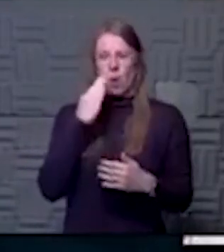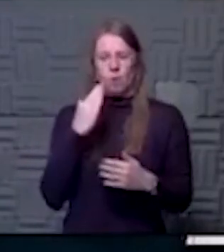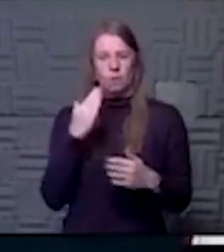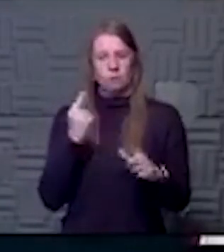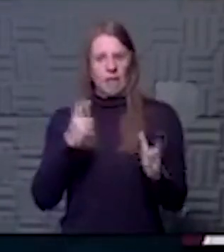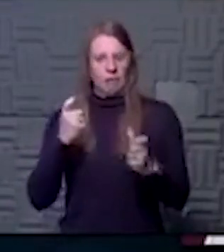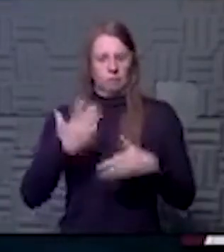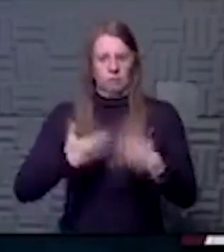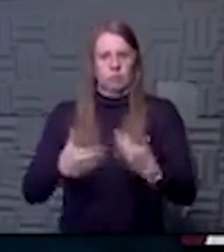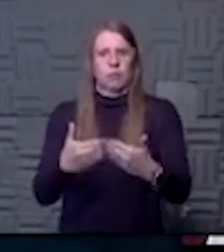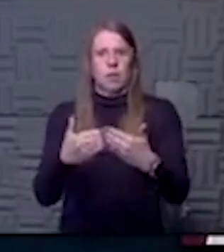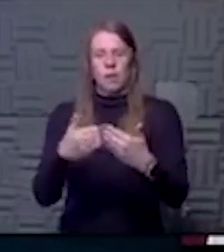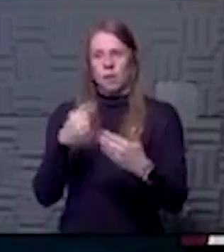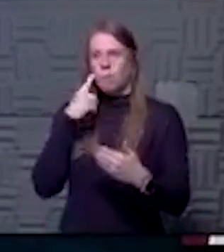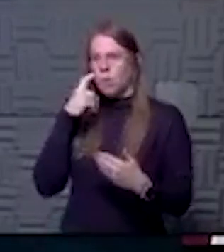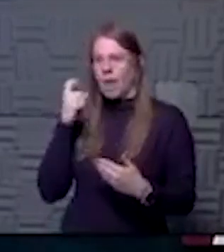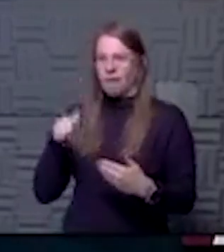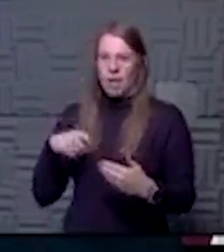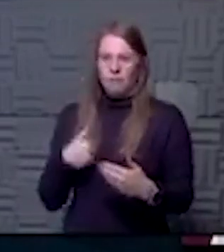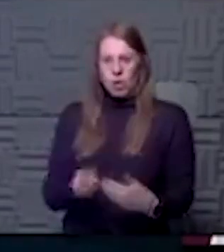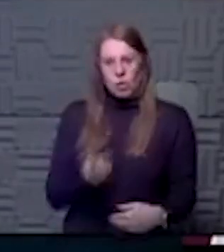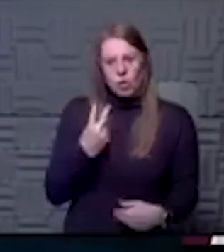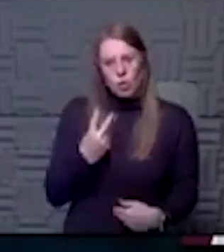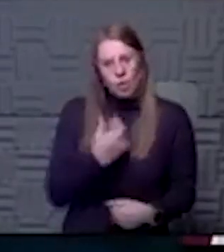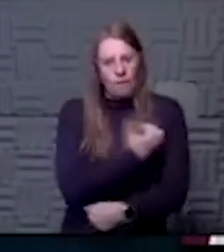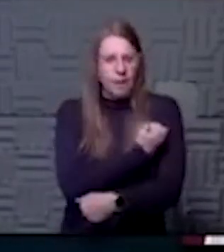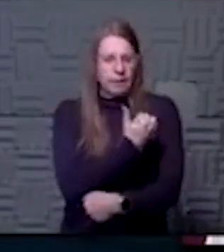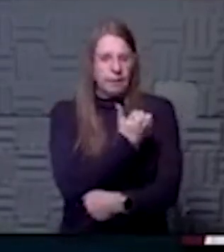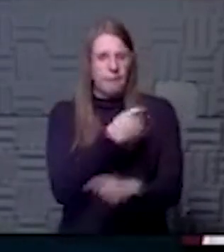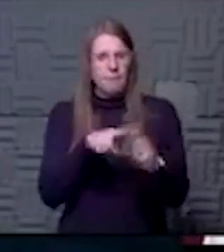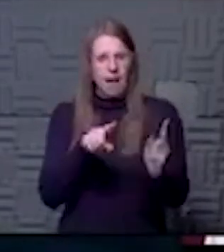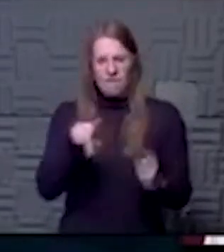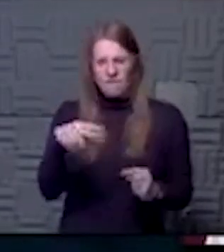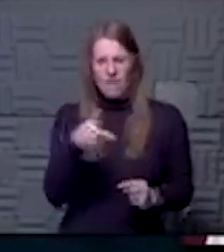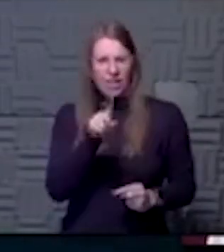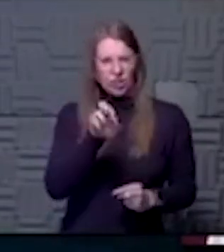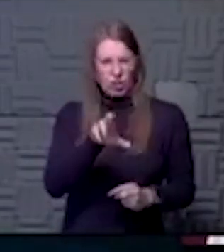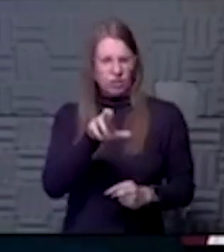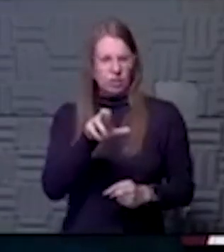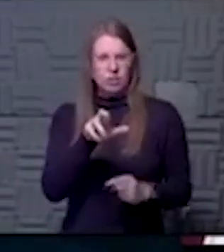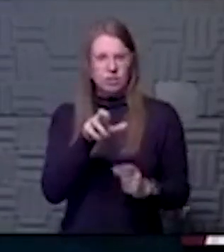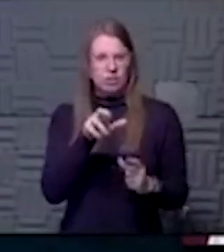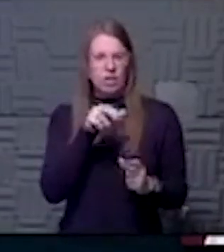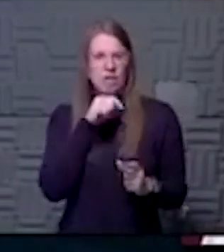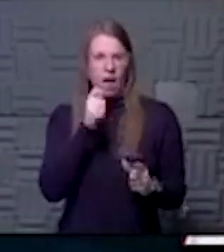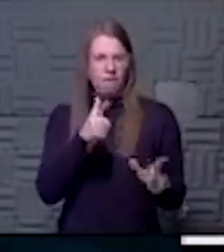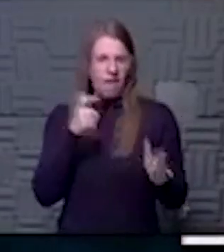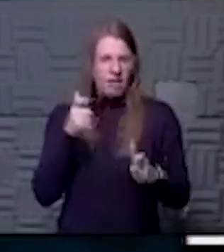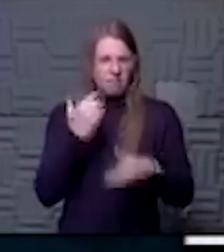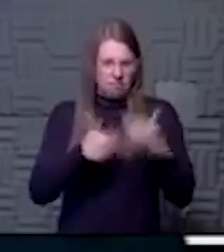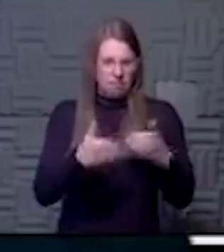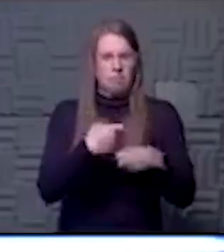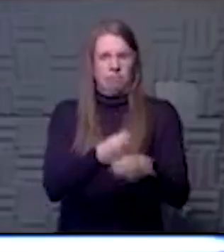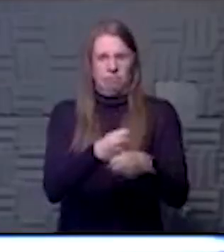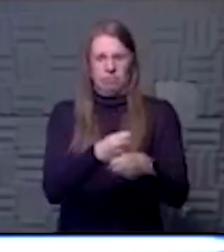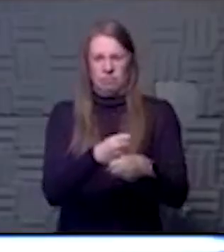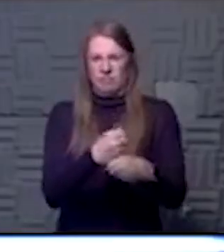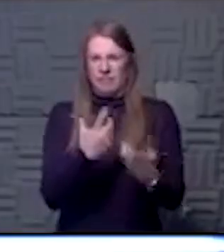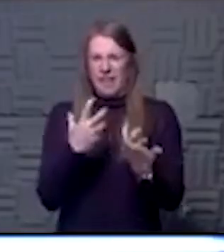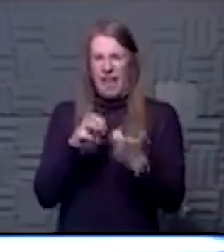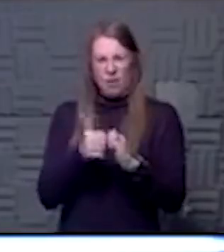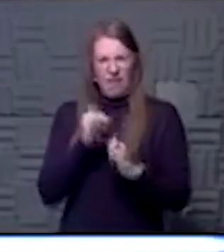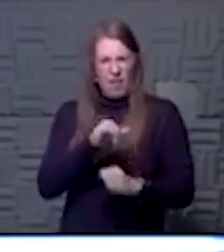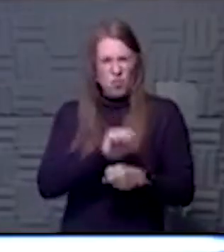where supposedly you had to have at least 2 different vaccines, but Pfizer's isn't in warp speed. So how is that going to play out?